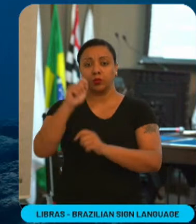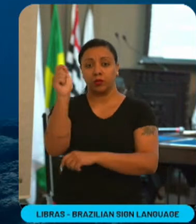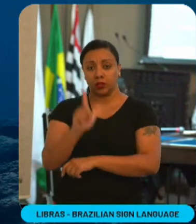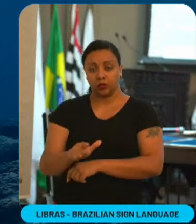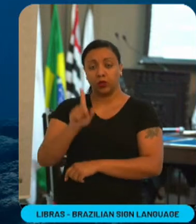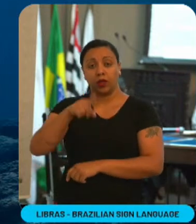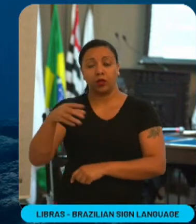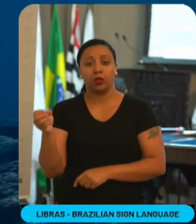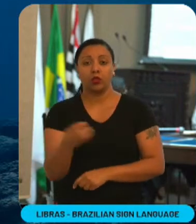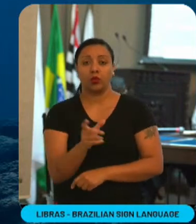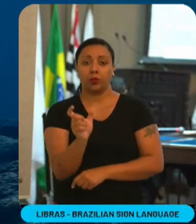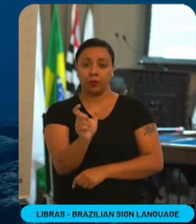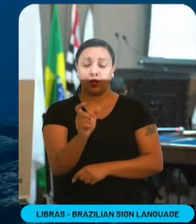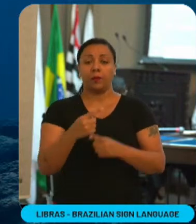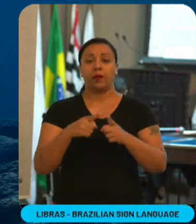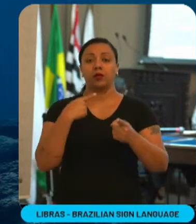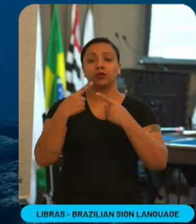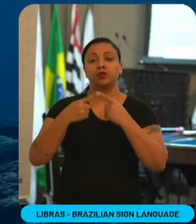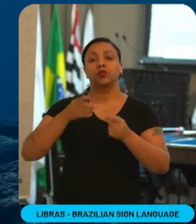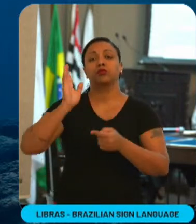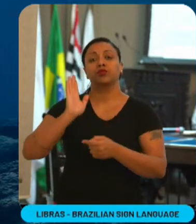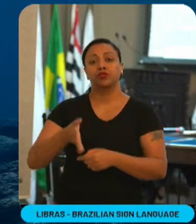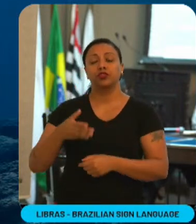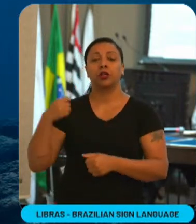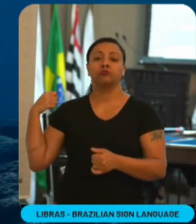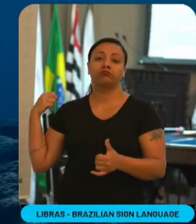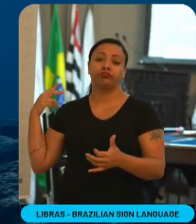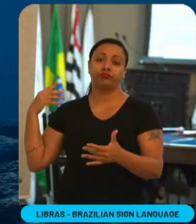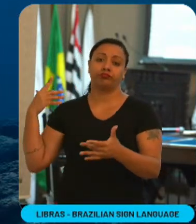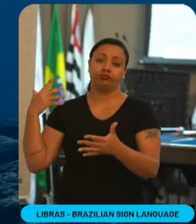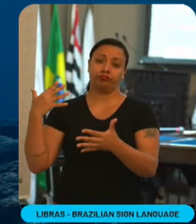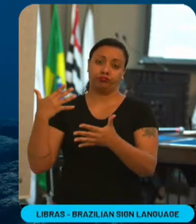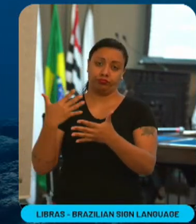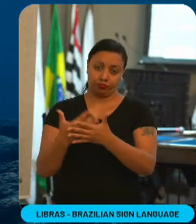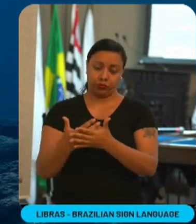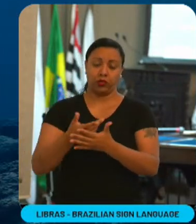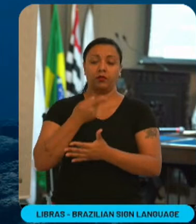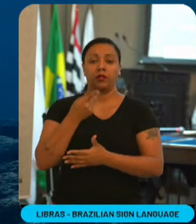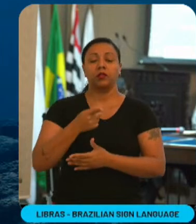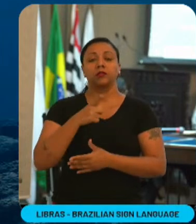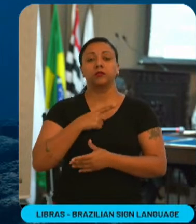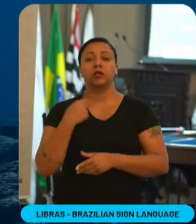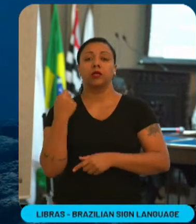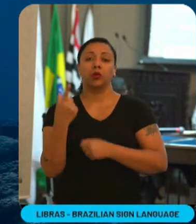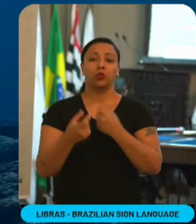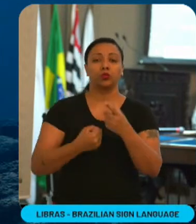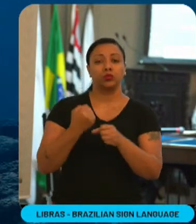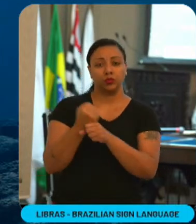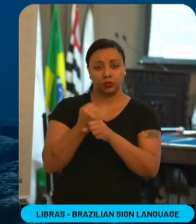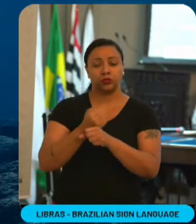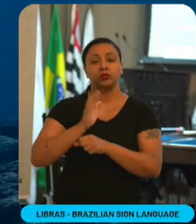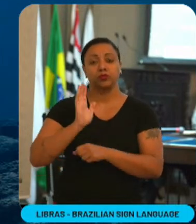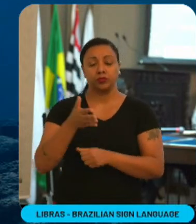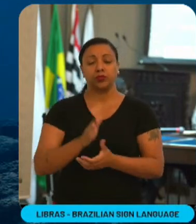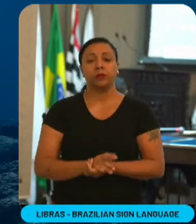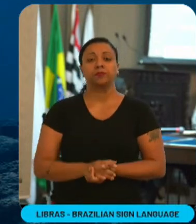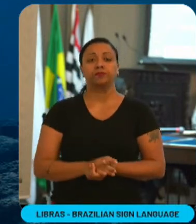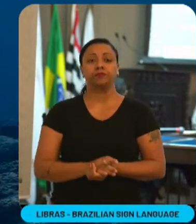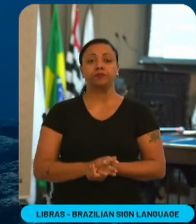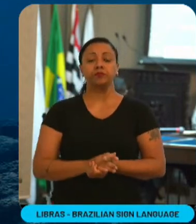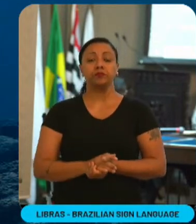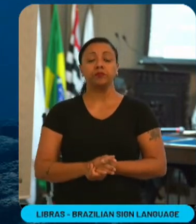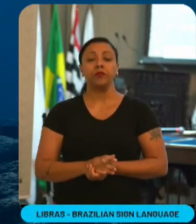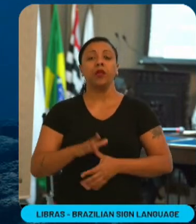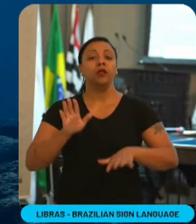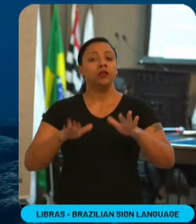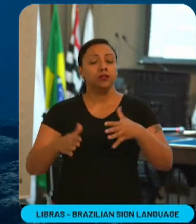the term blue economy is new, this discussion, academically speaking, has some decades